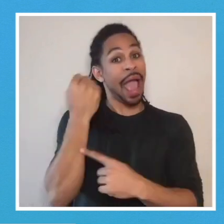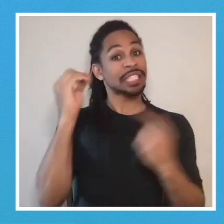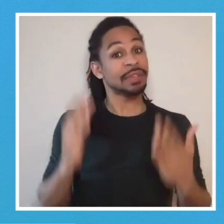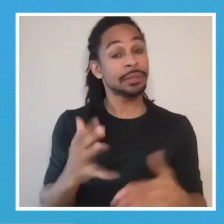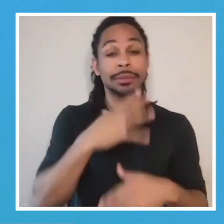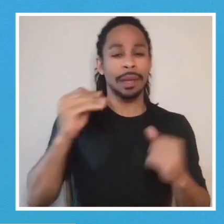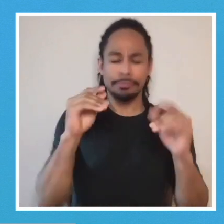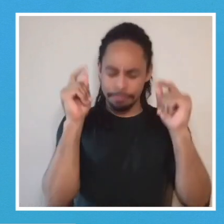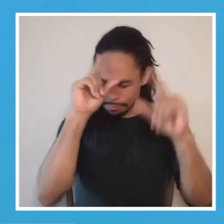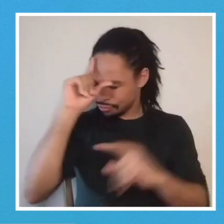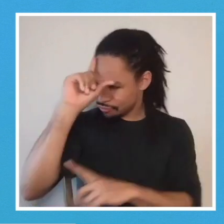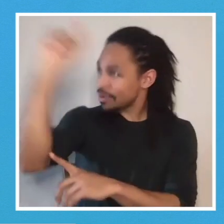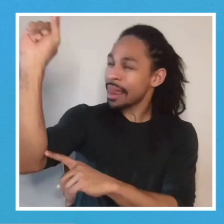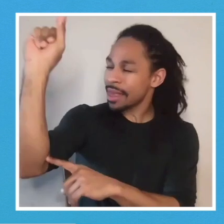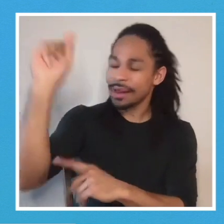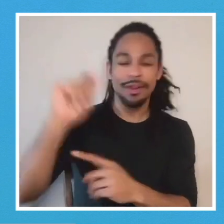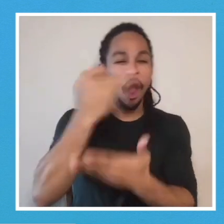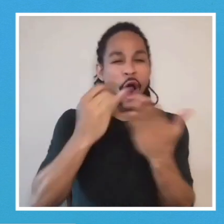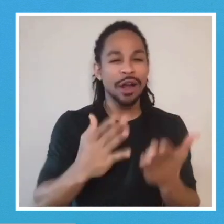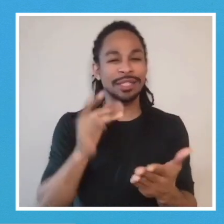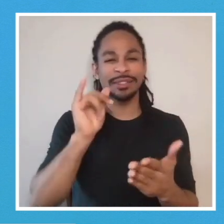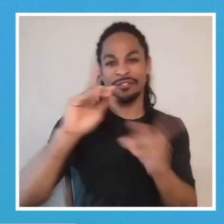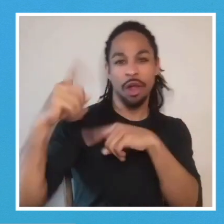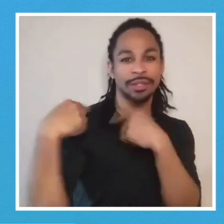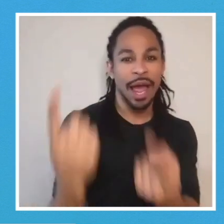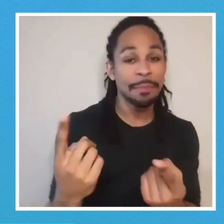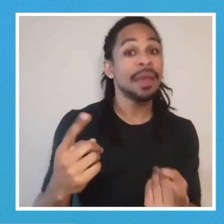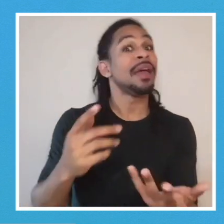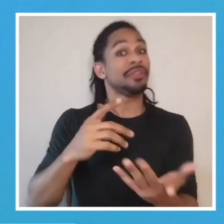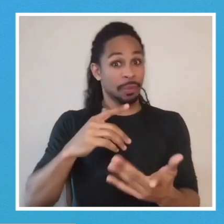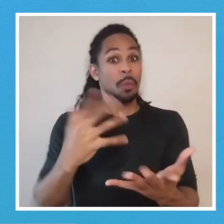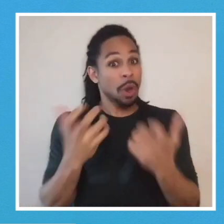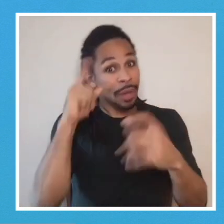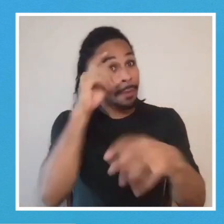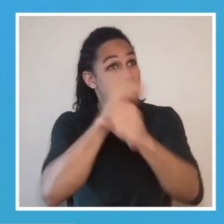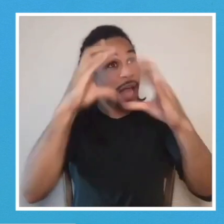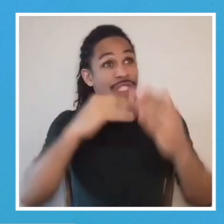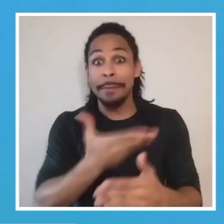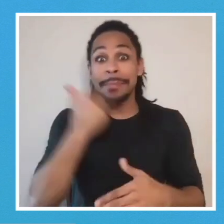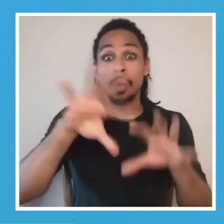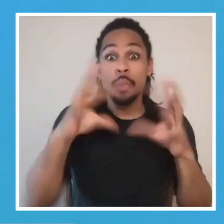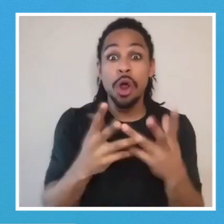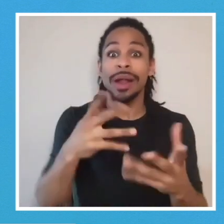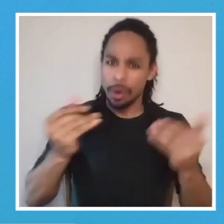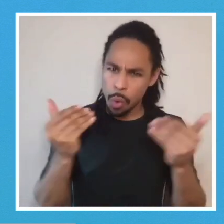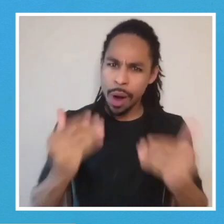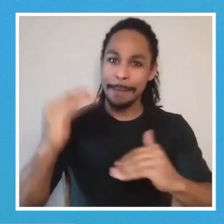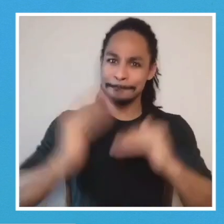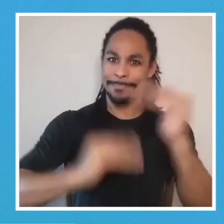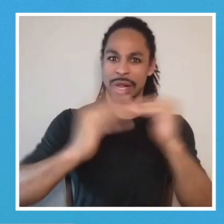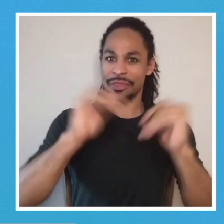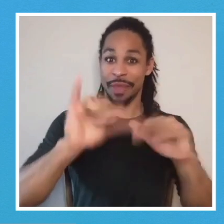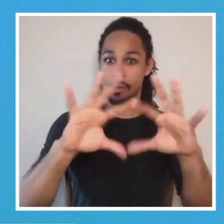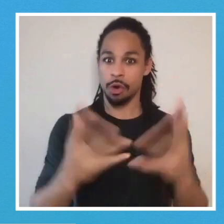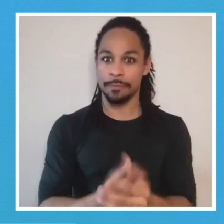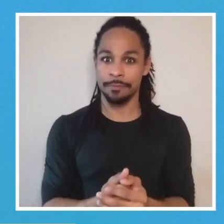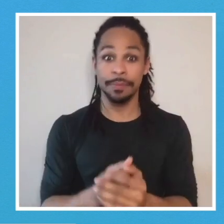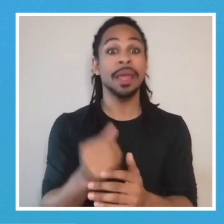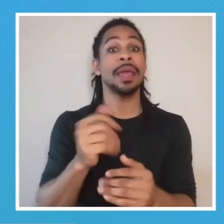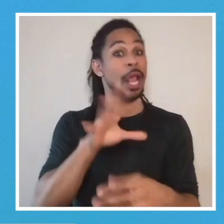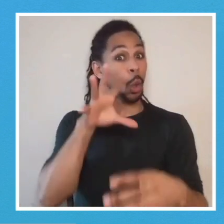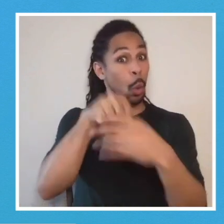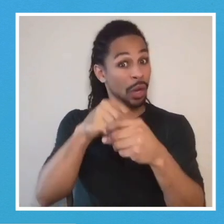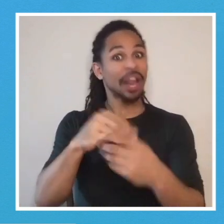who are inspiring all of us to imagine a better world and then go build it, including the very artist behind Don't Look